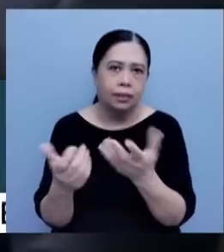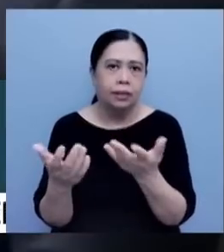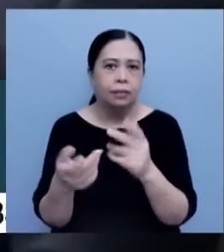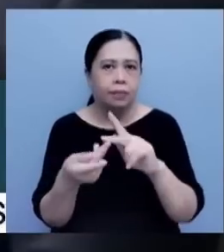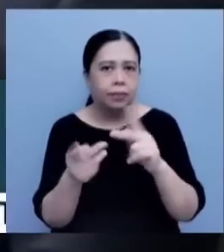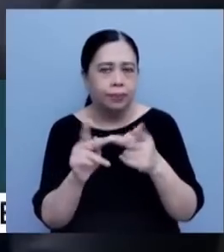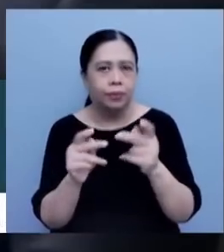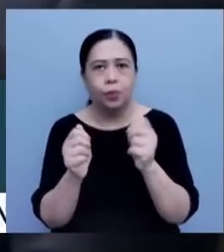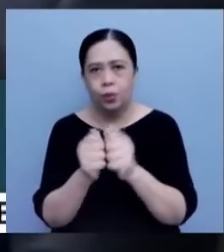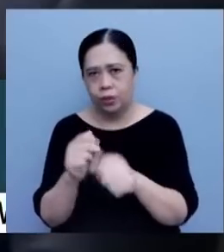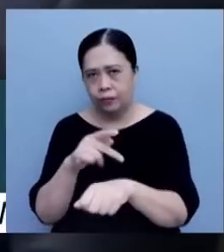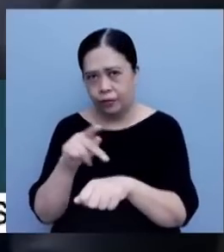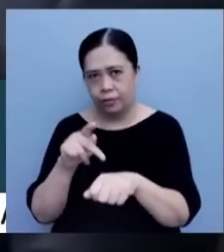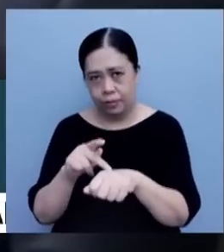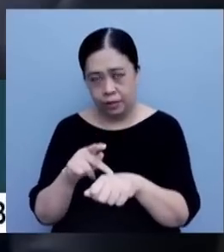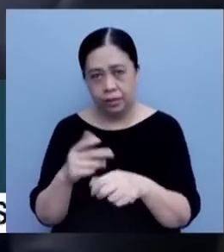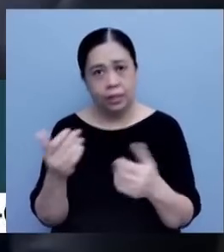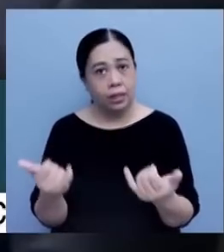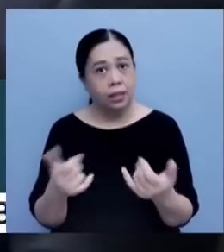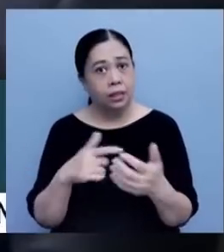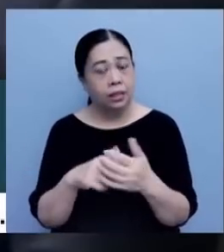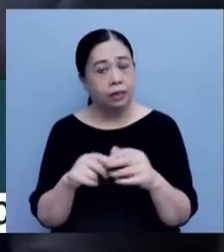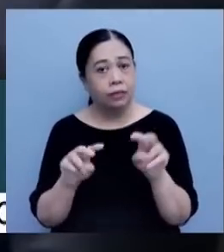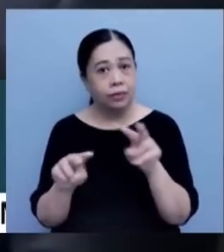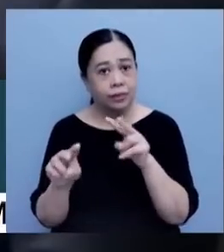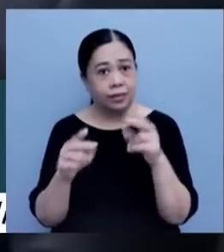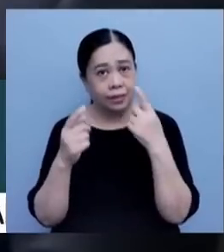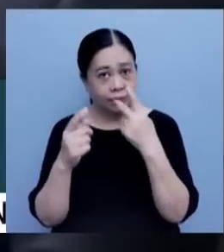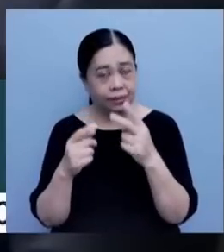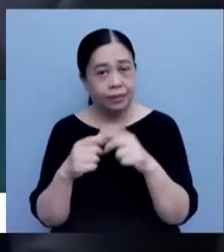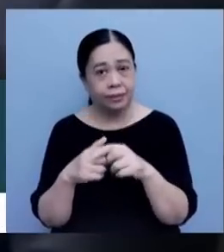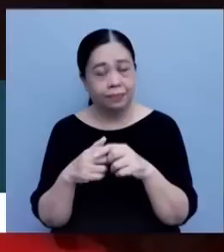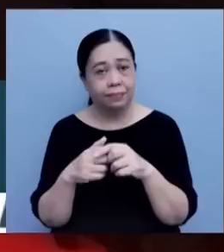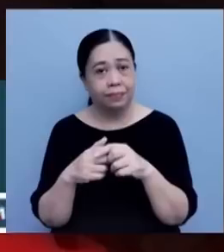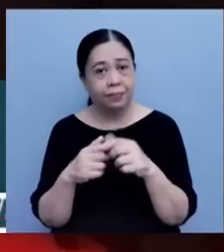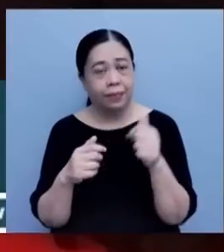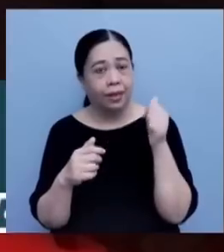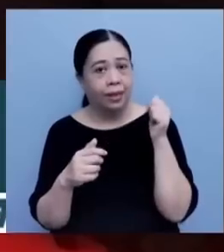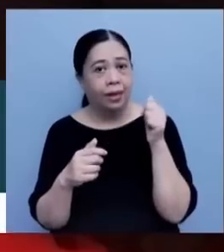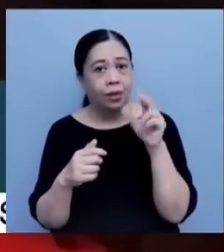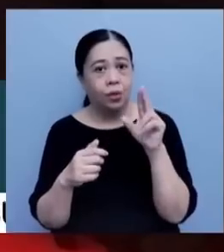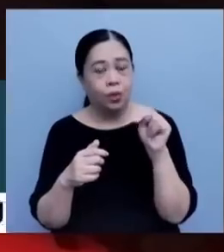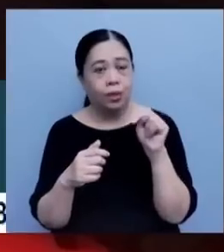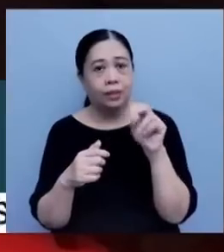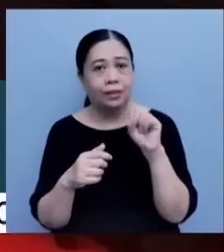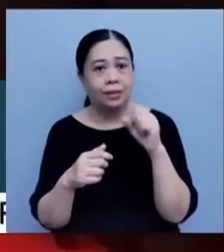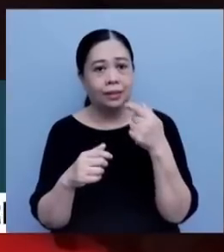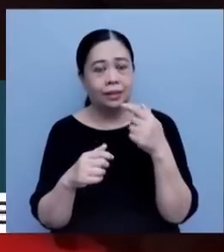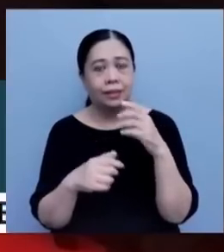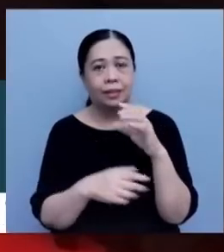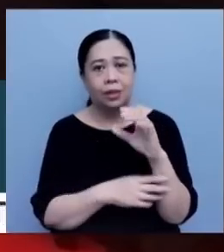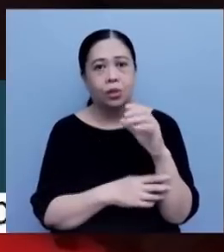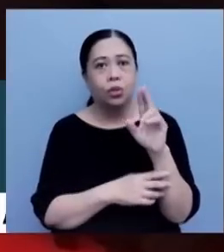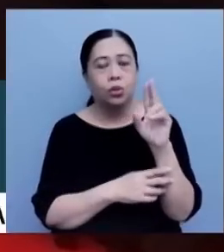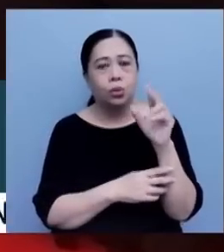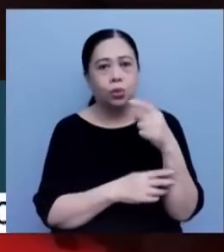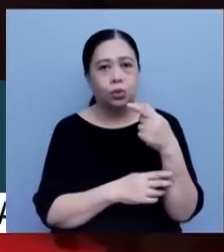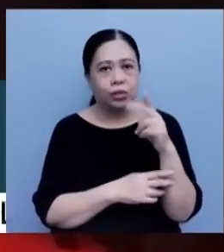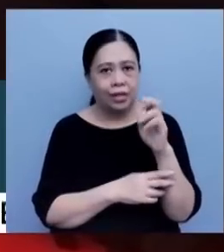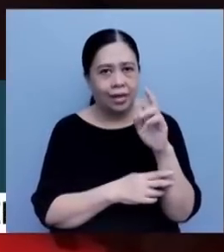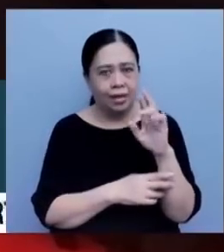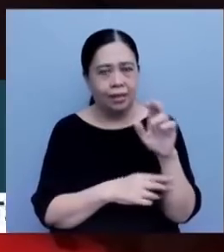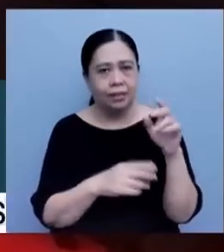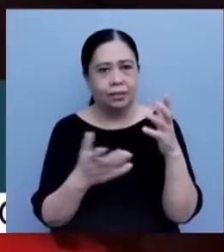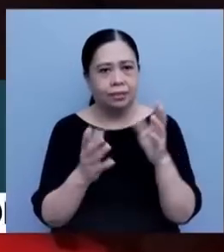partnership with the Philippines. Right now, Carmina, if you can see right behind me, UN Secretary General Antonio Guterres is set to have a press